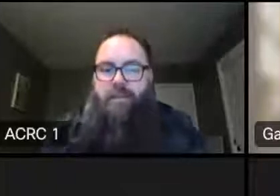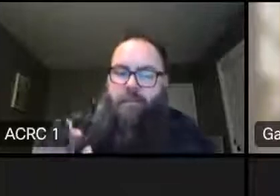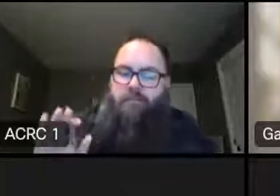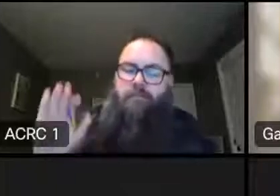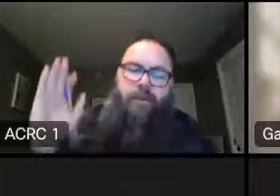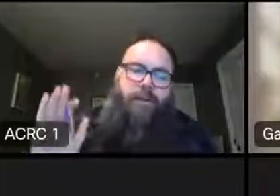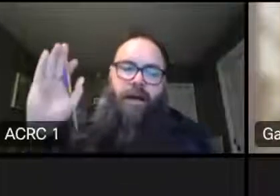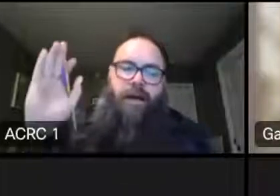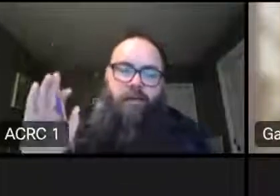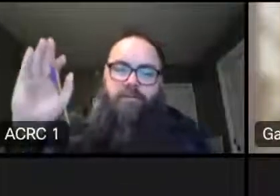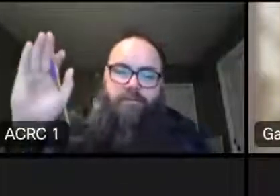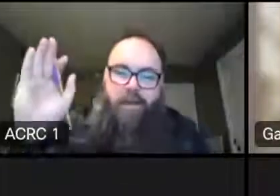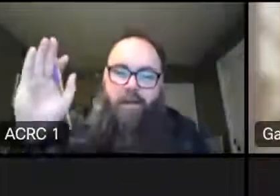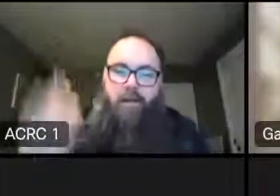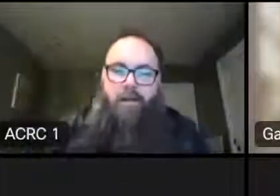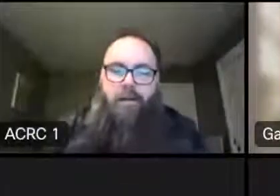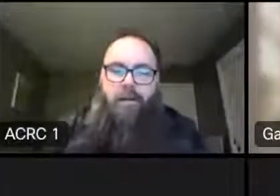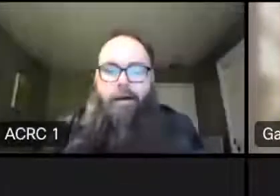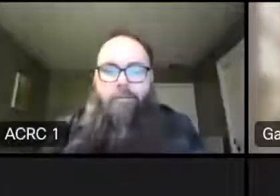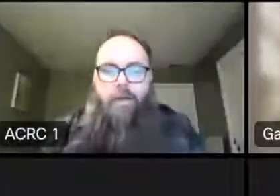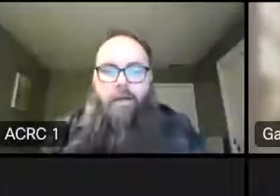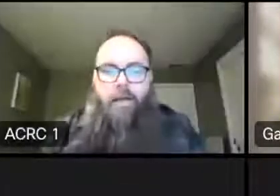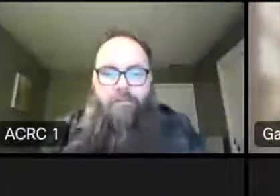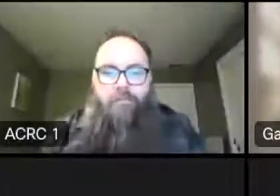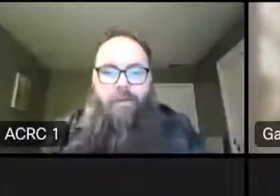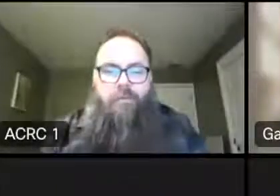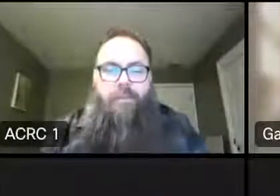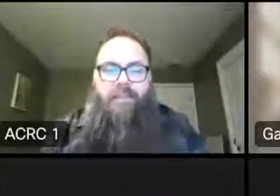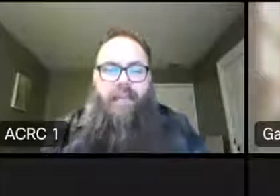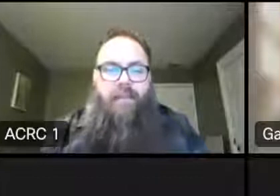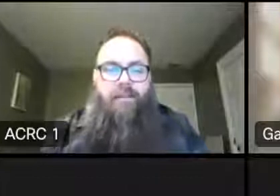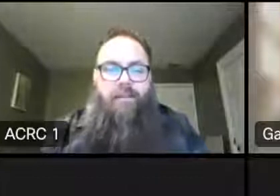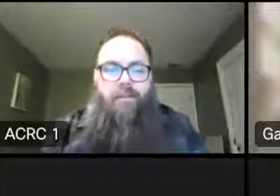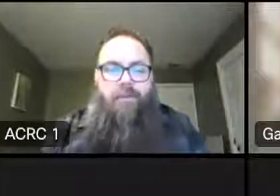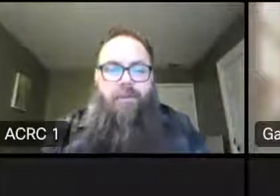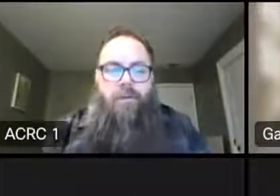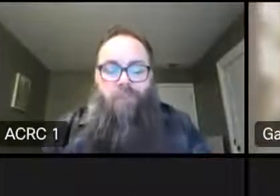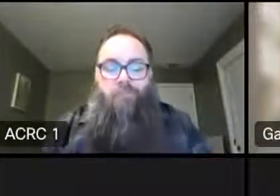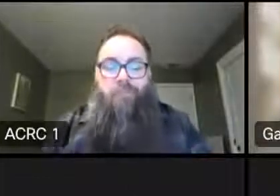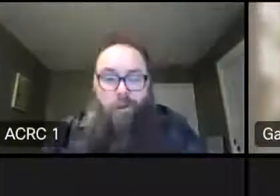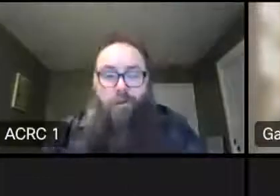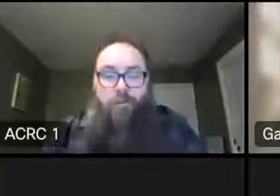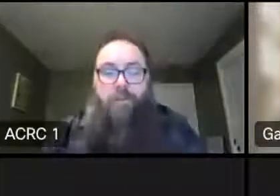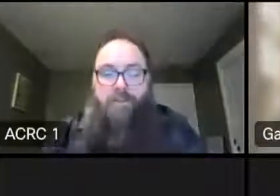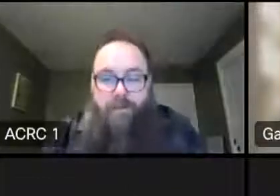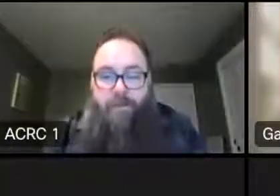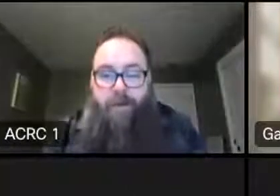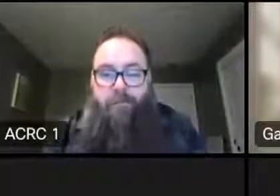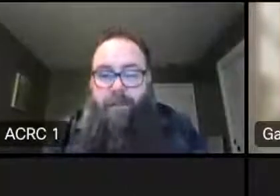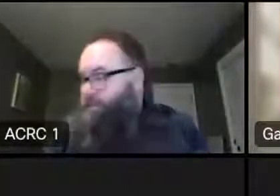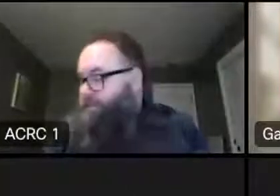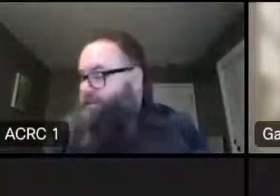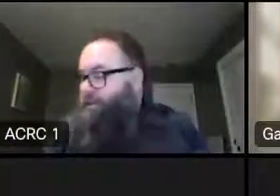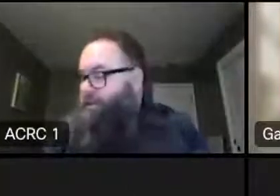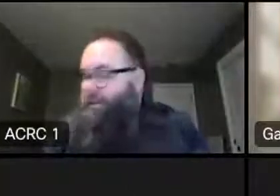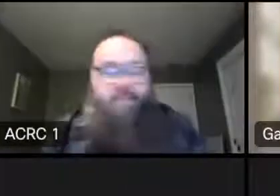individuals and keep them from going into higher levels of care, have people be able to be maintained in, their preferred living arrangement.